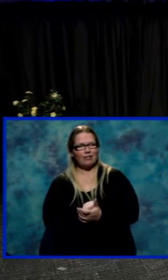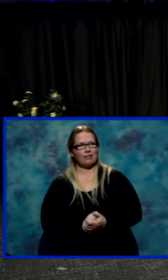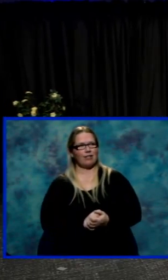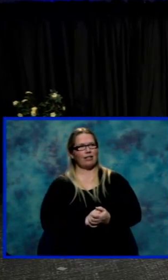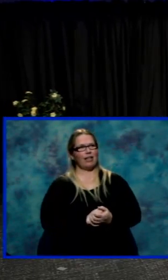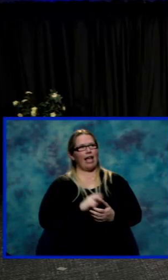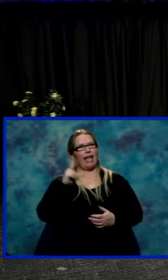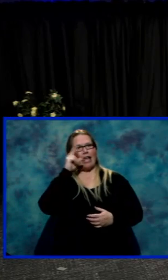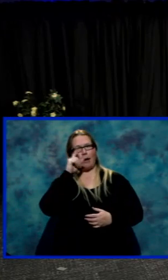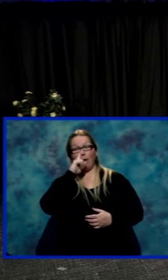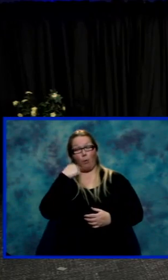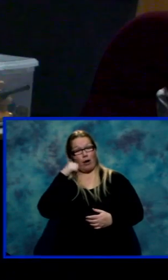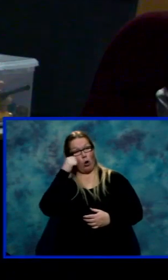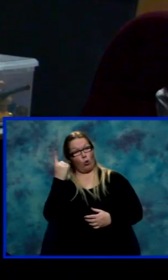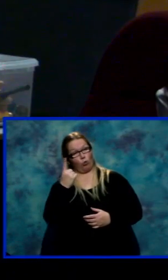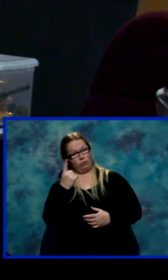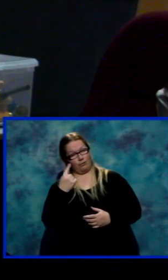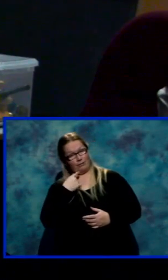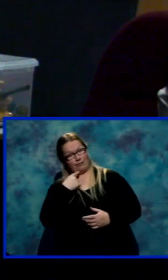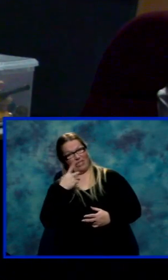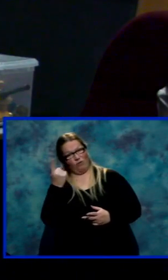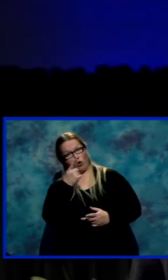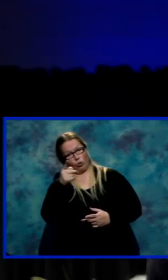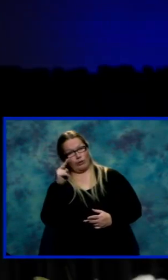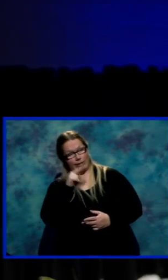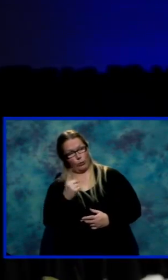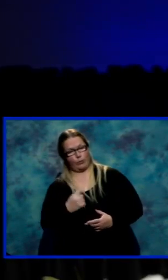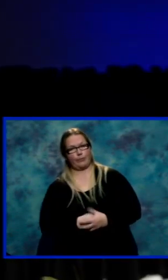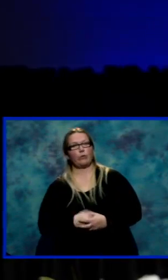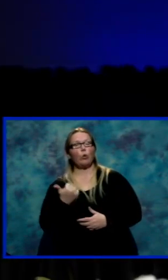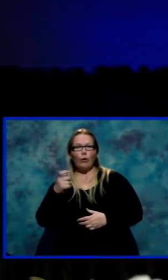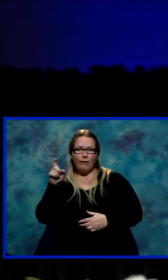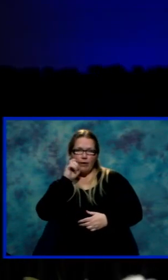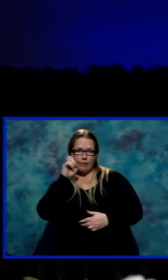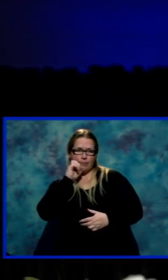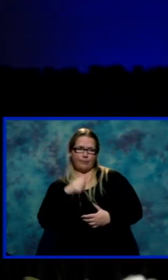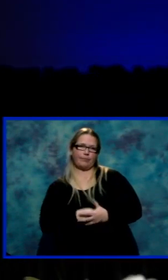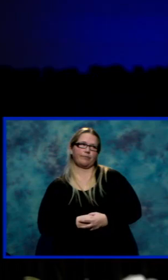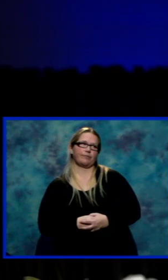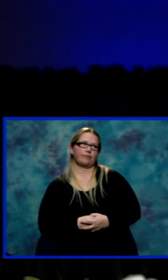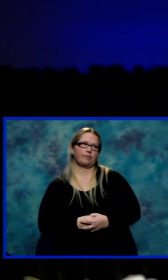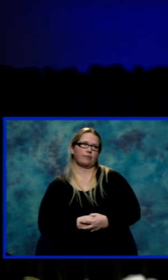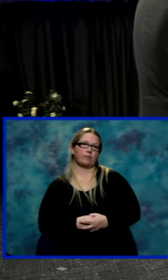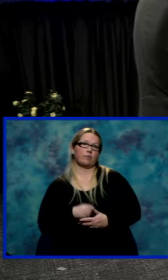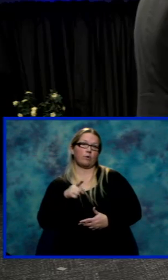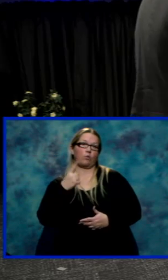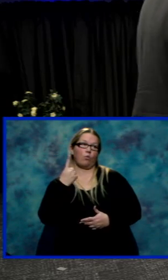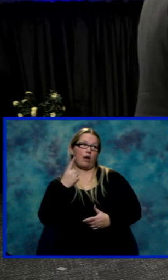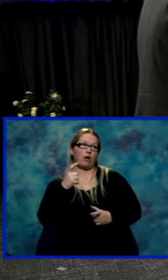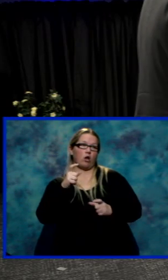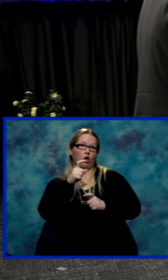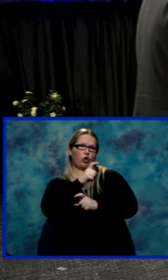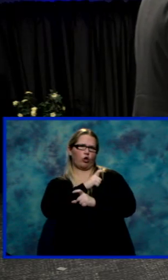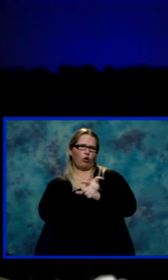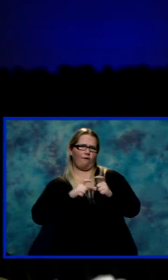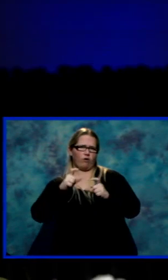Young people, we know who to send you to. Absolutely. Good fun. Okay, so you have one conference... youth director,